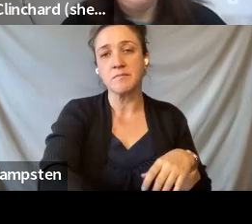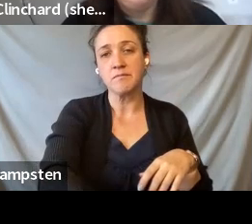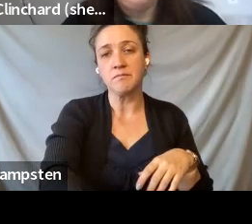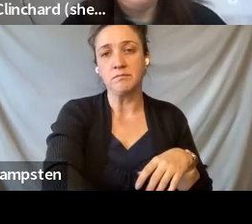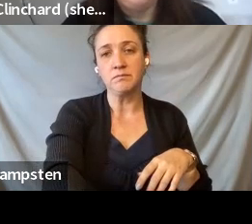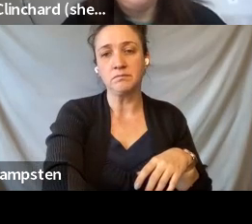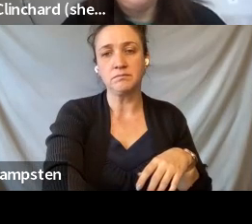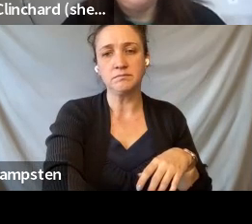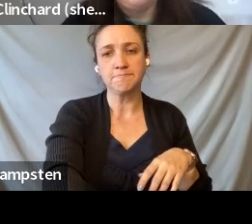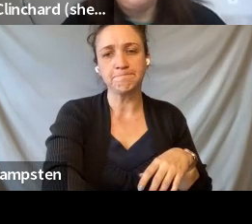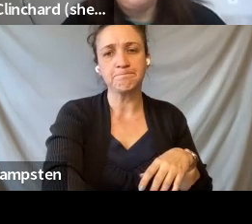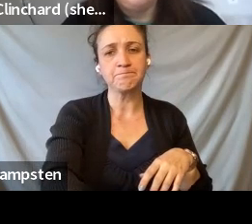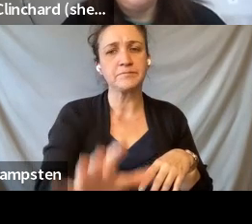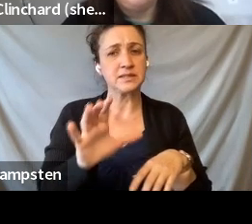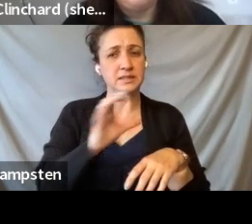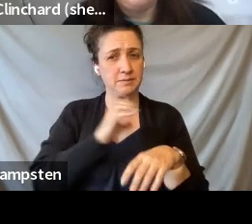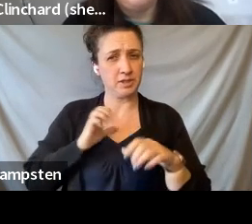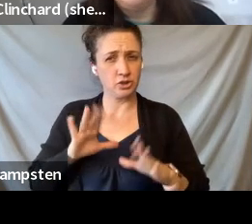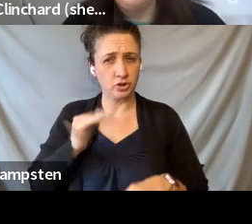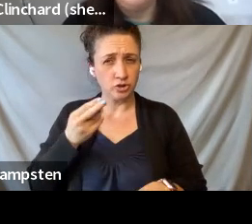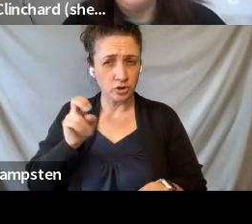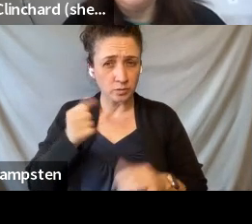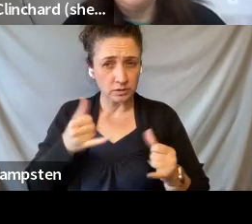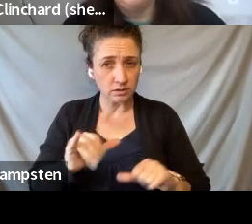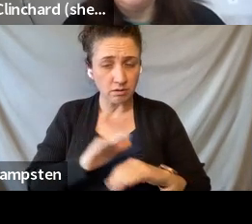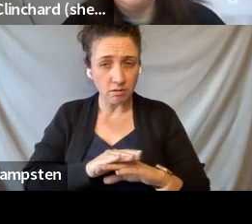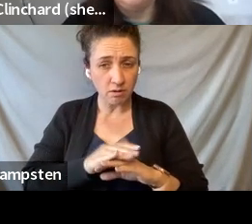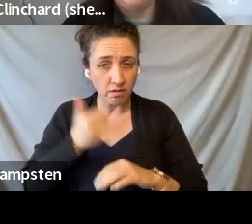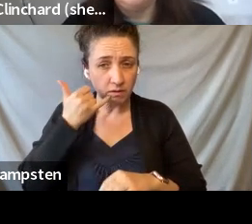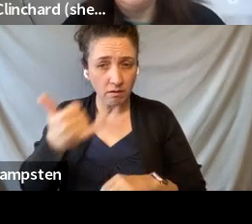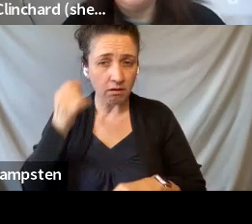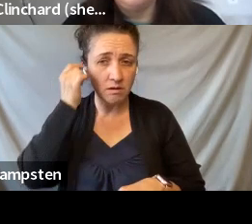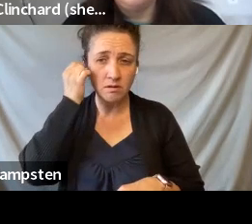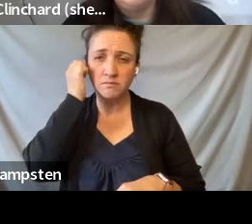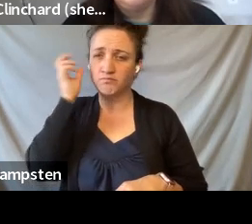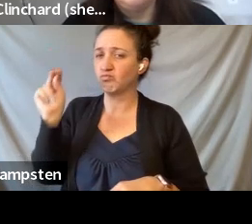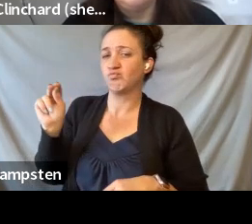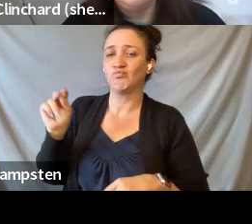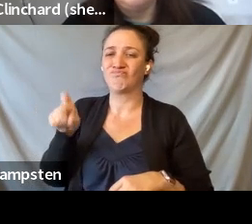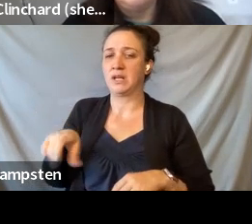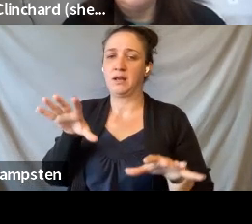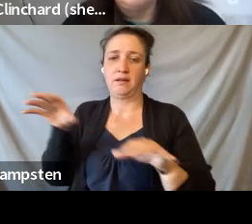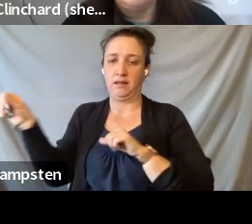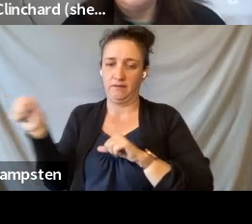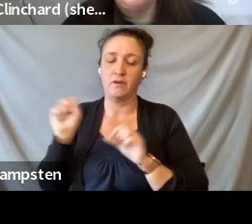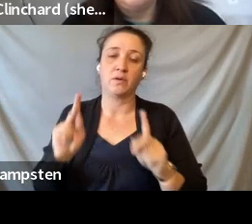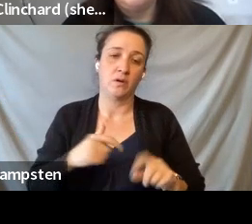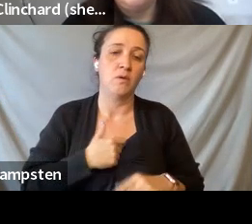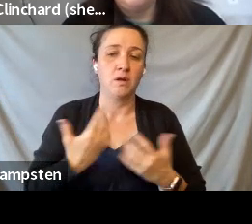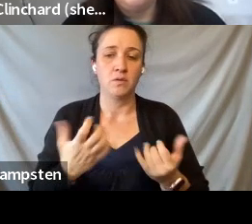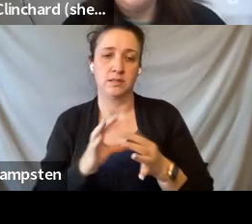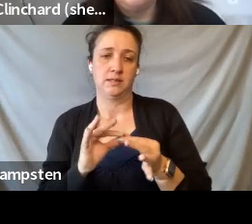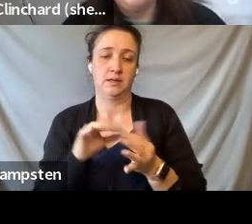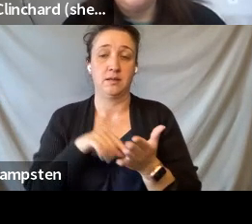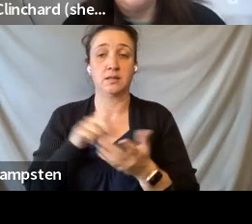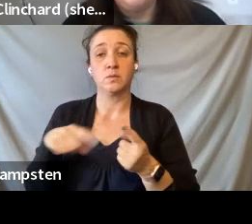is Commissioner Jones still on the call? No, he had to leave. He had to go, so I'll say this. I wanted to say this when he